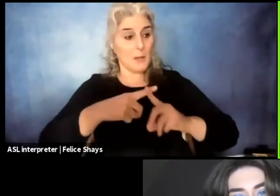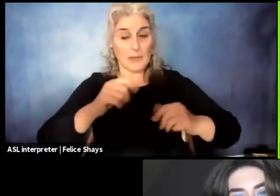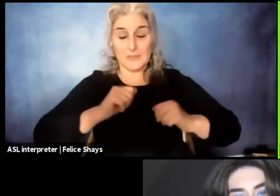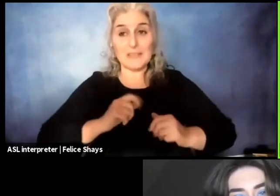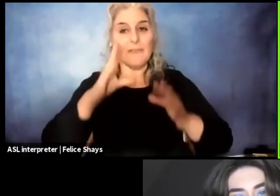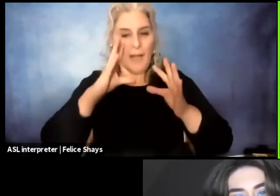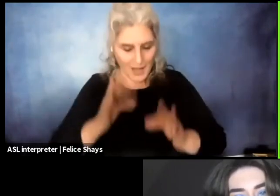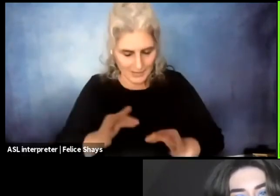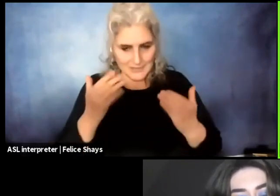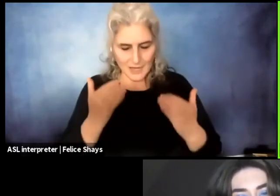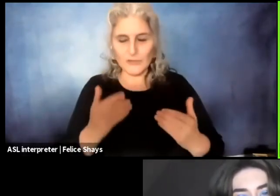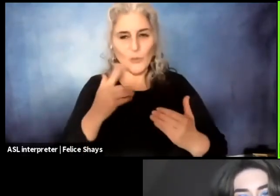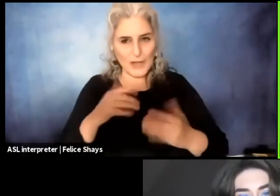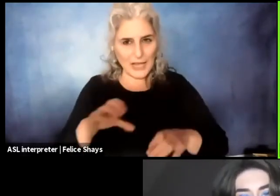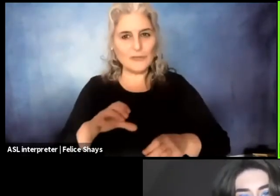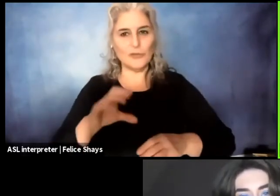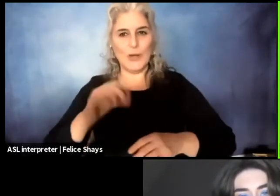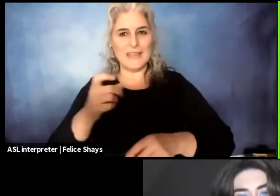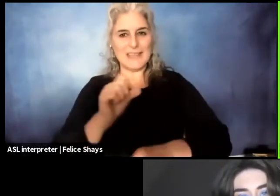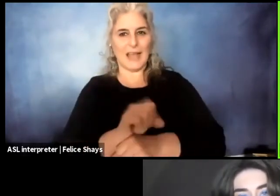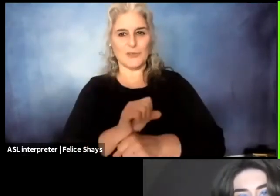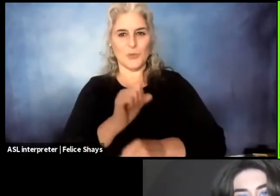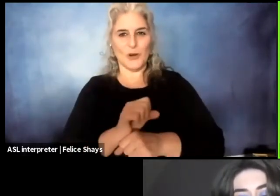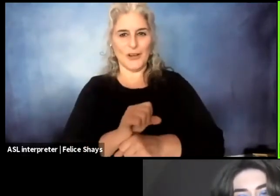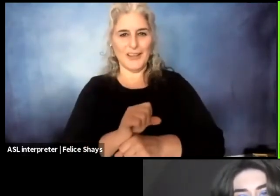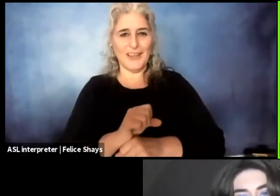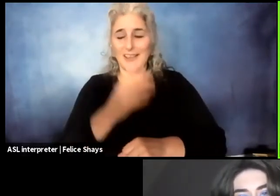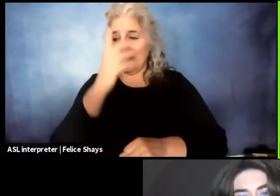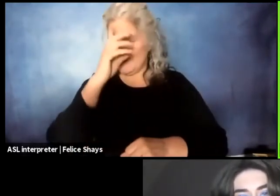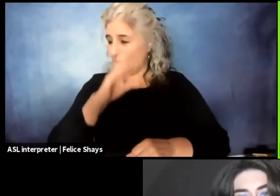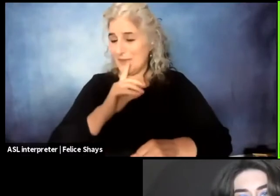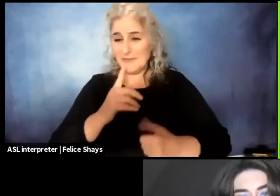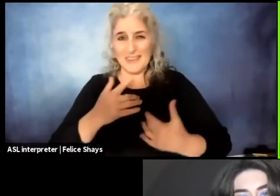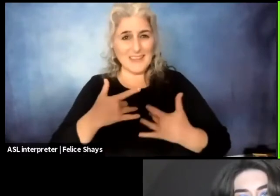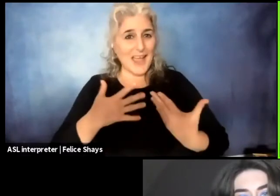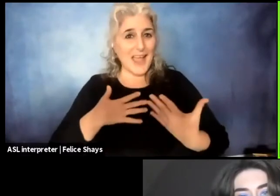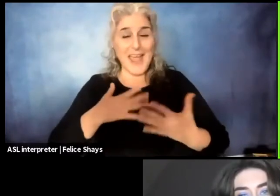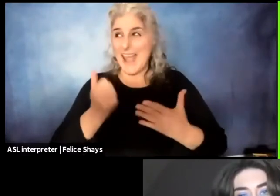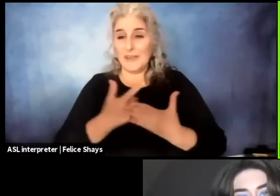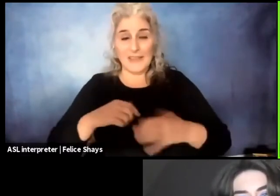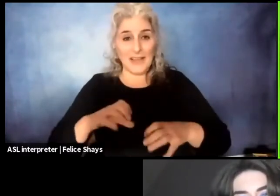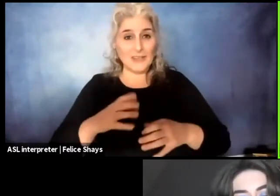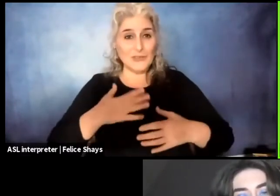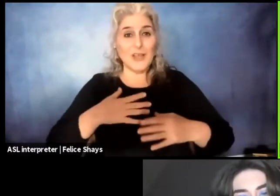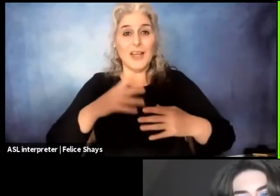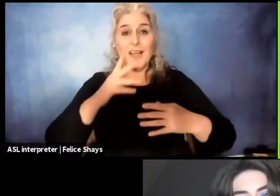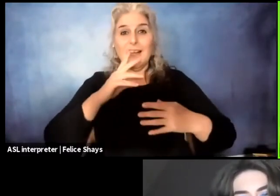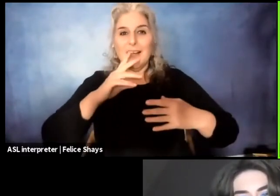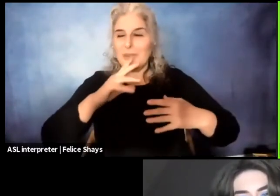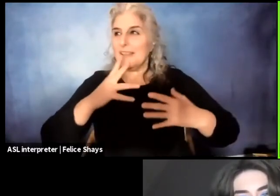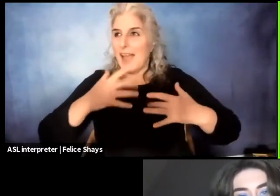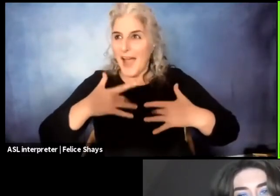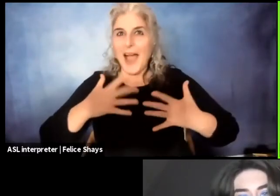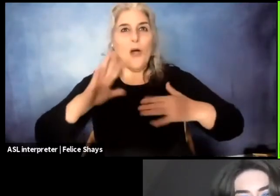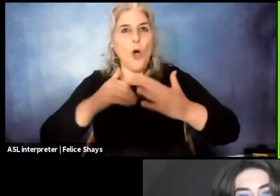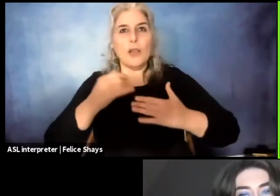sex work, it really makes my sapiosexual, demisexual, and my augamaltophilia dreams